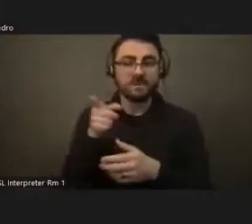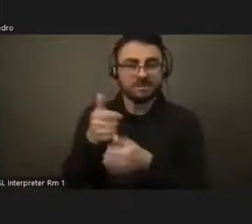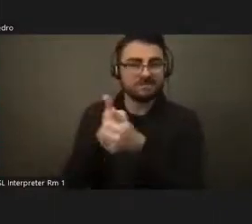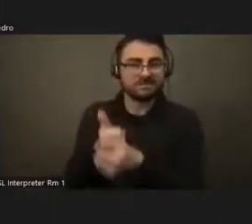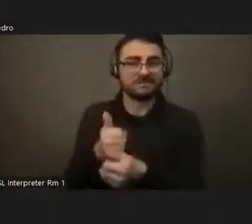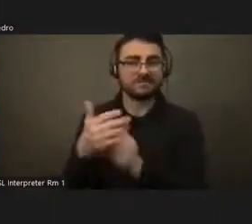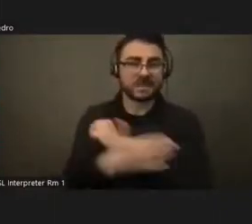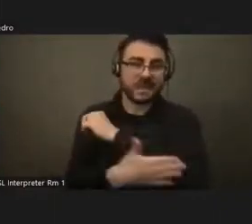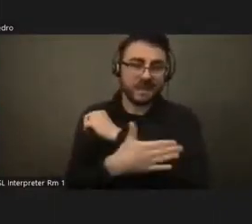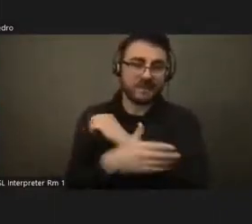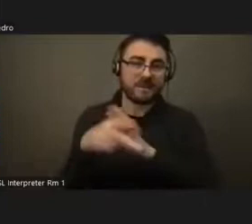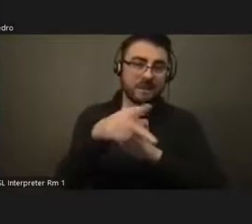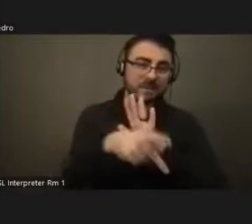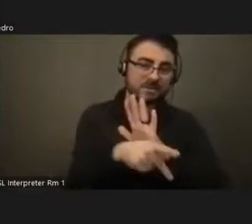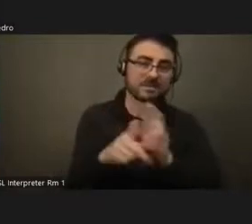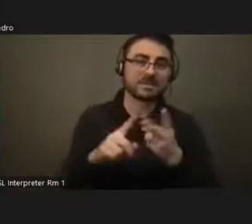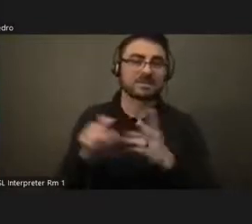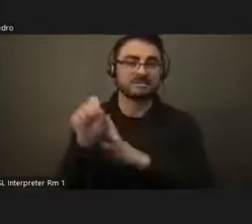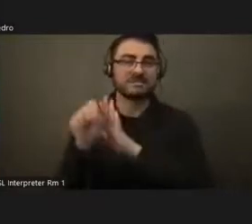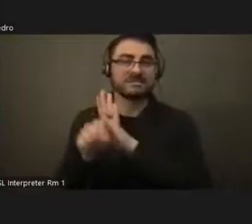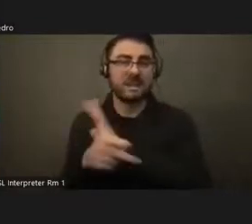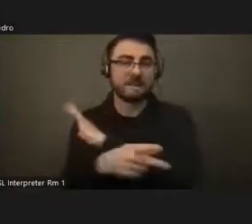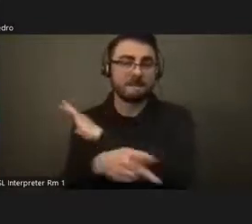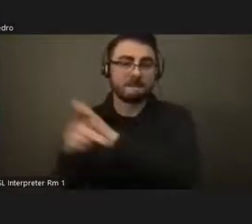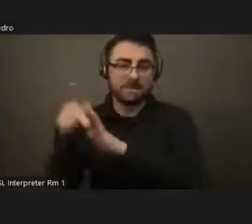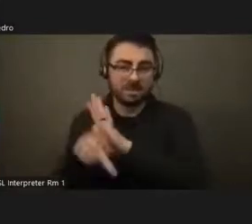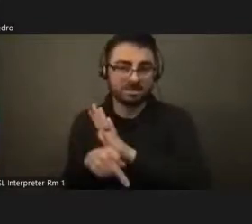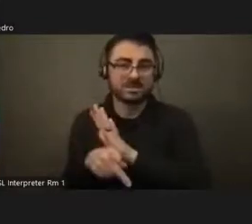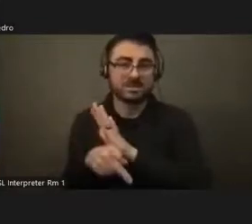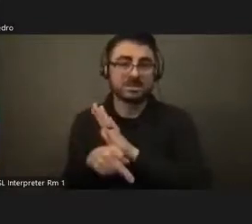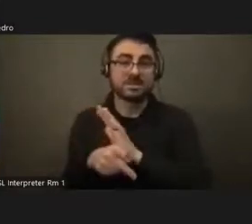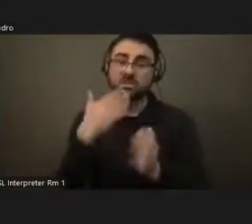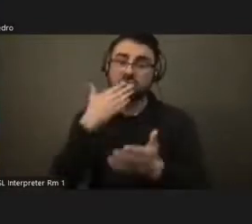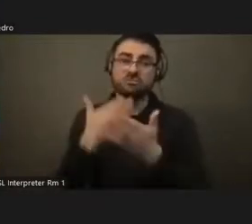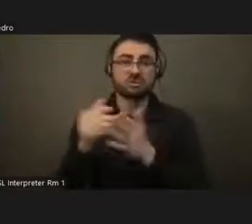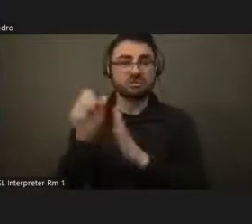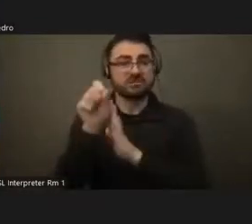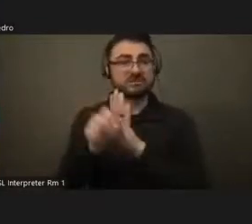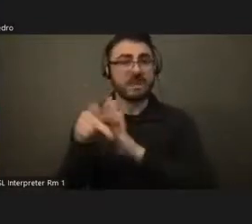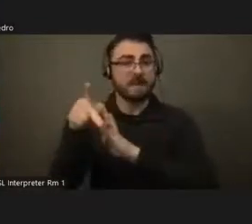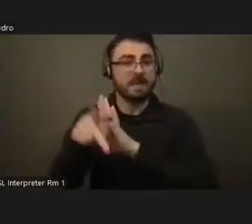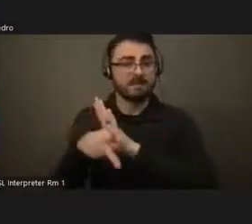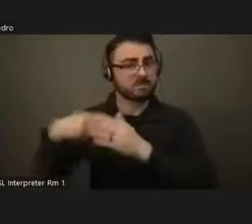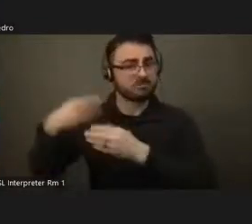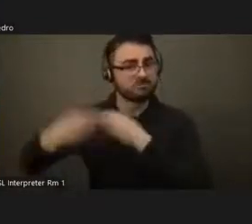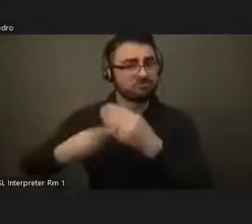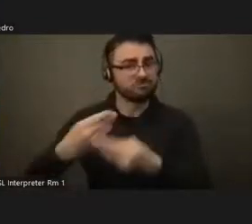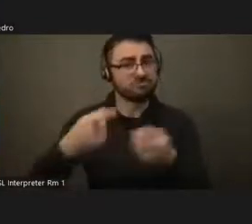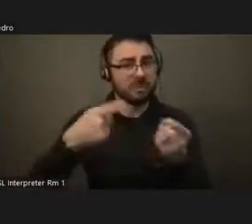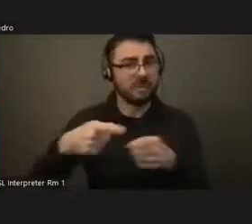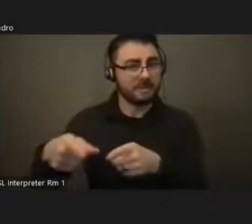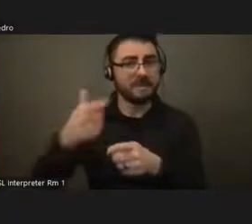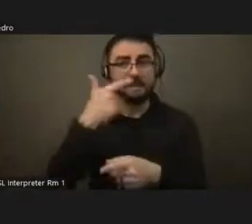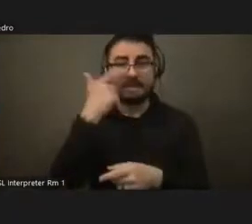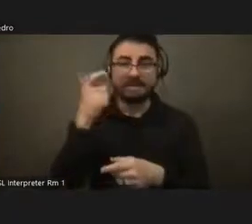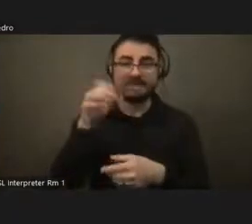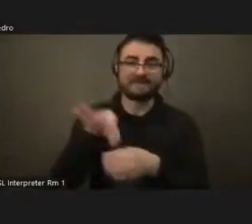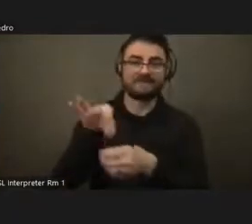been good state policy that's come down because of the voters who have helped pass this